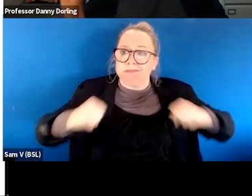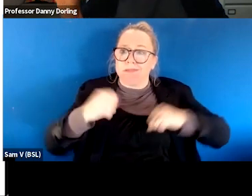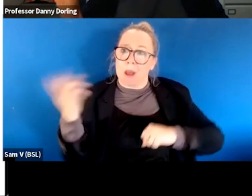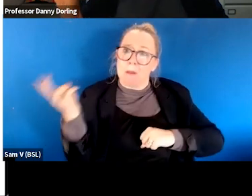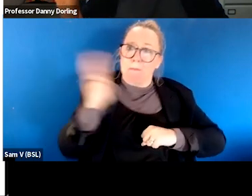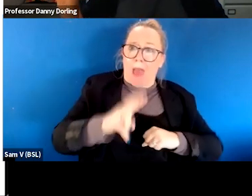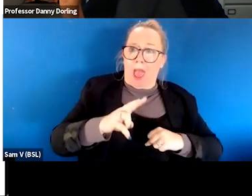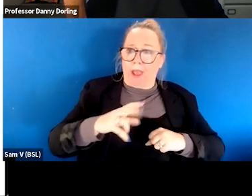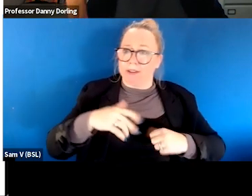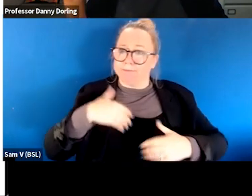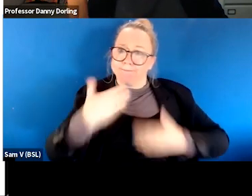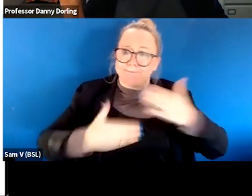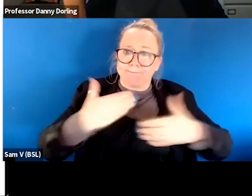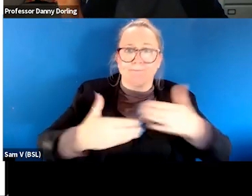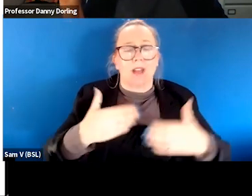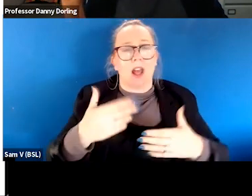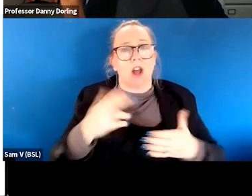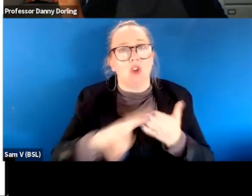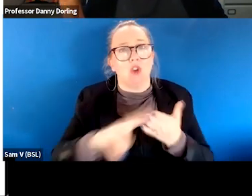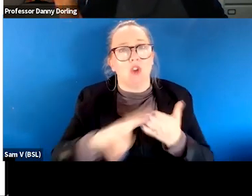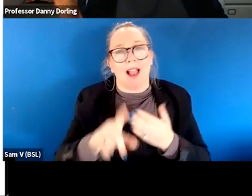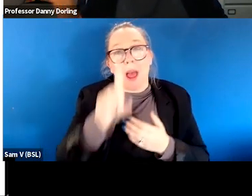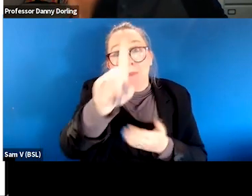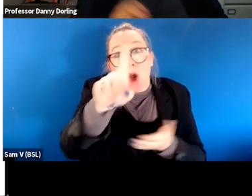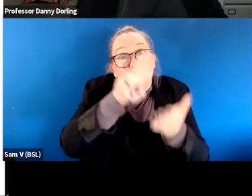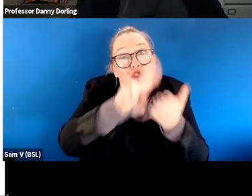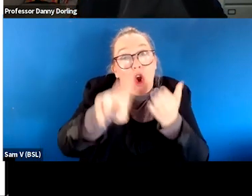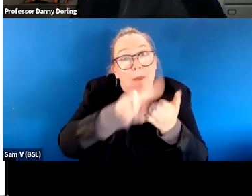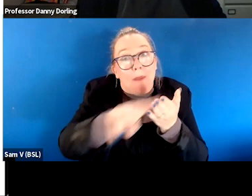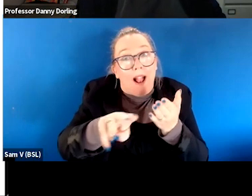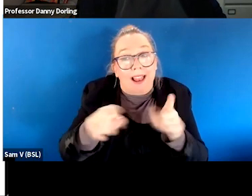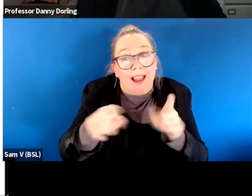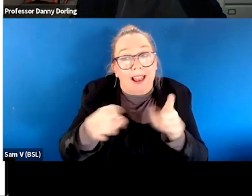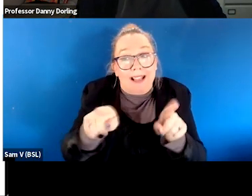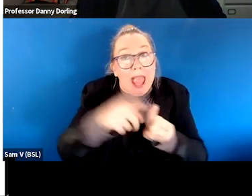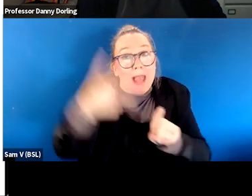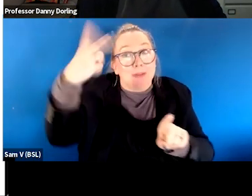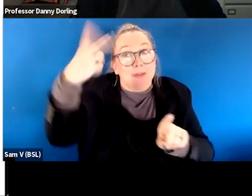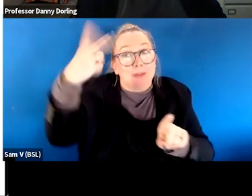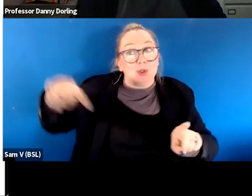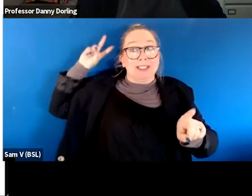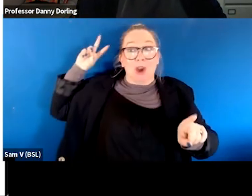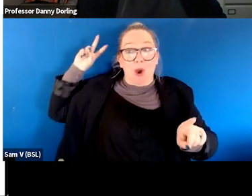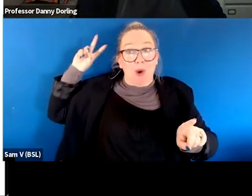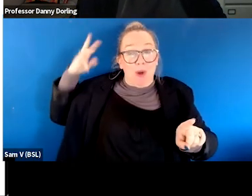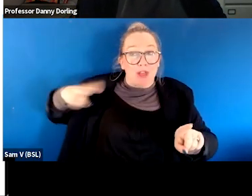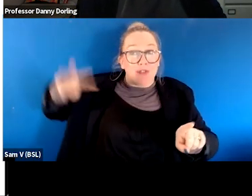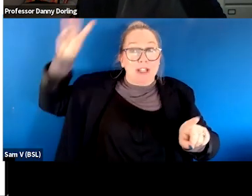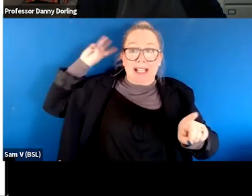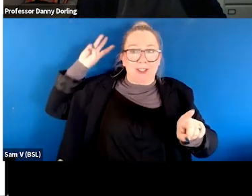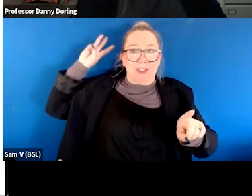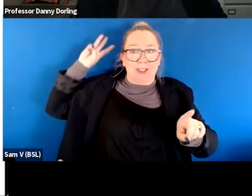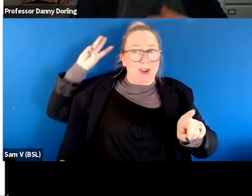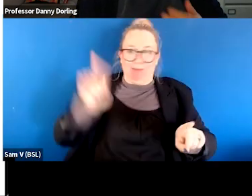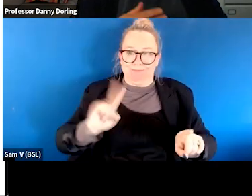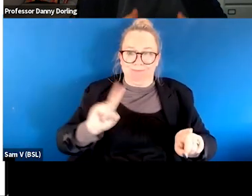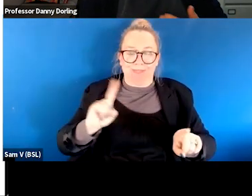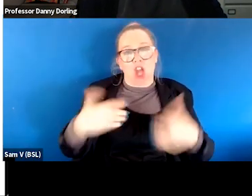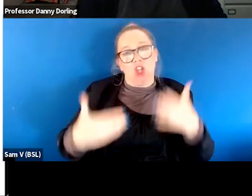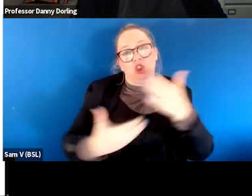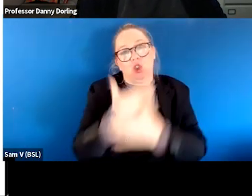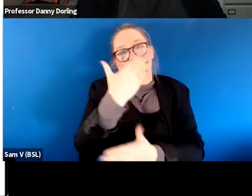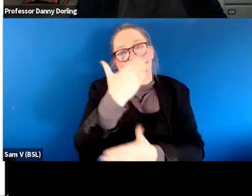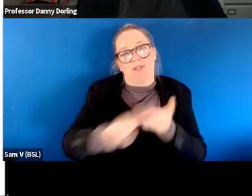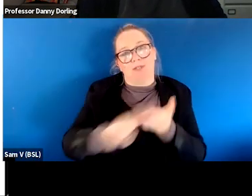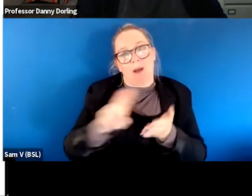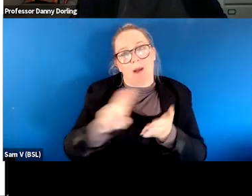get back to will not be the normal if there had not been a pandemic. It will be different. The global